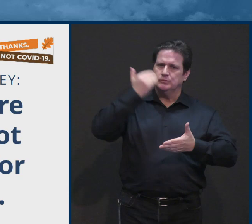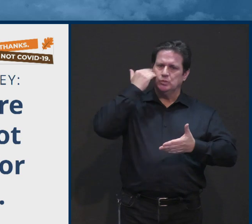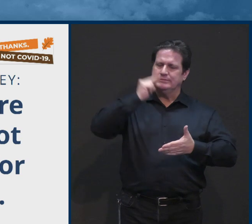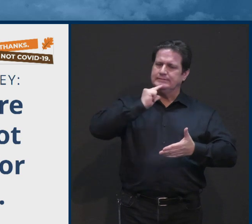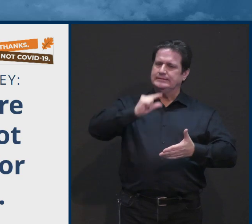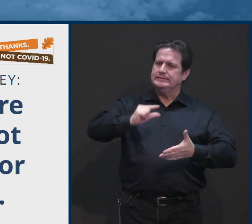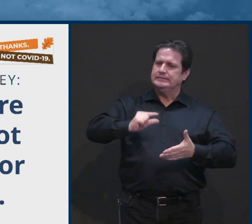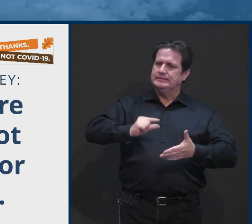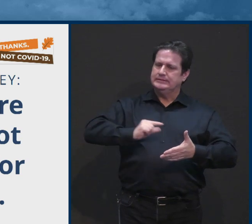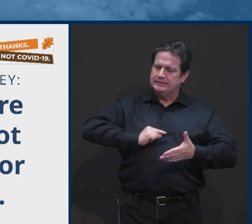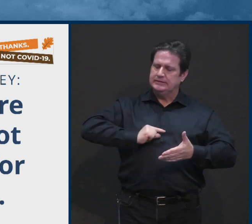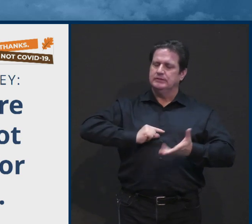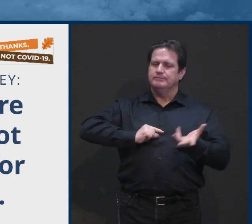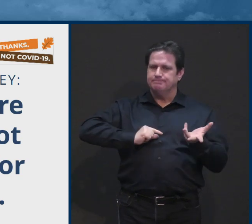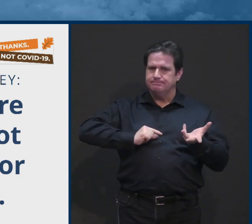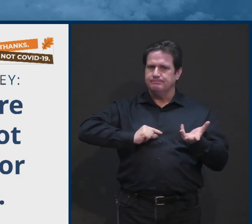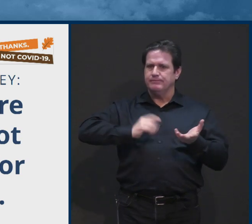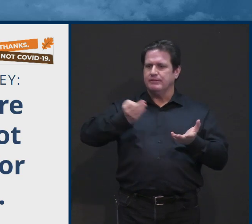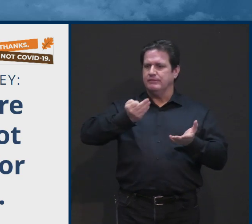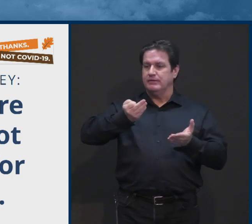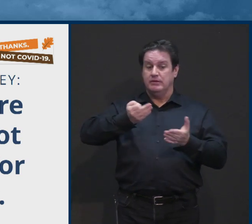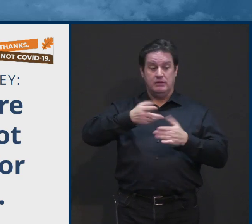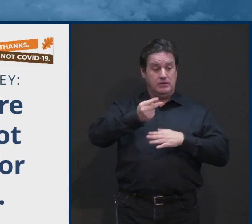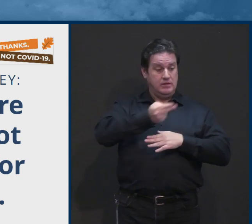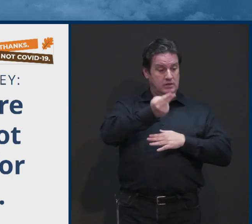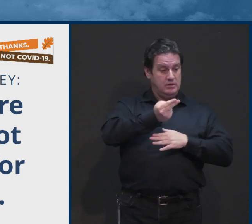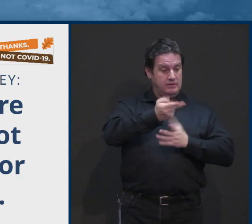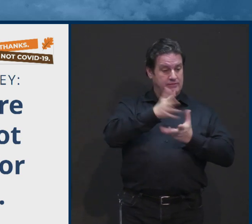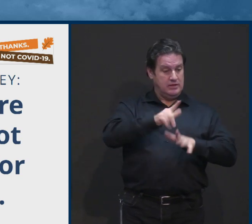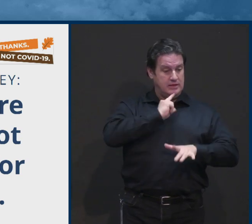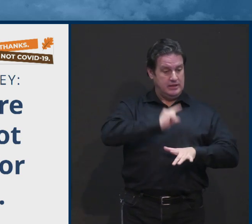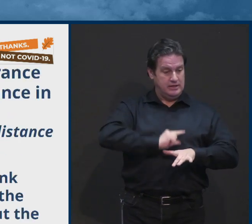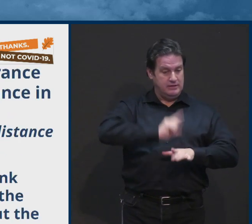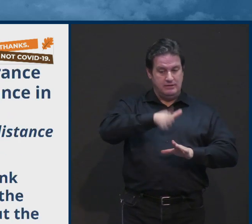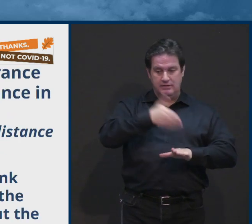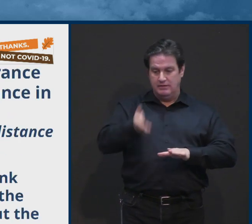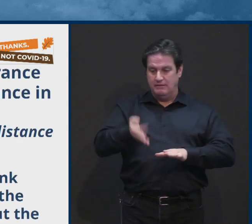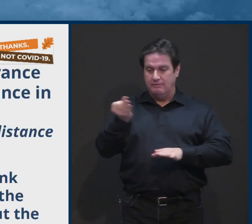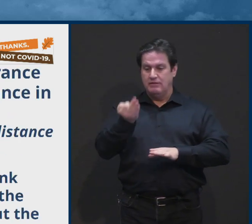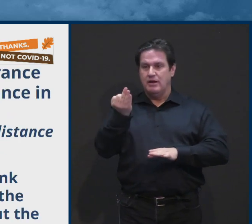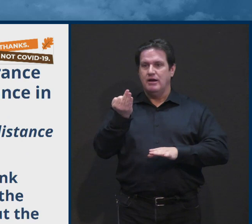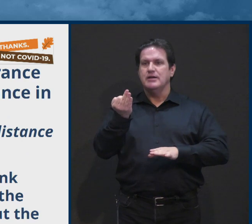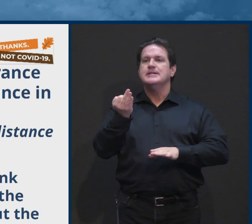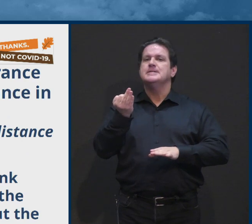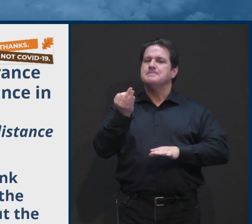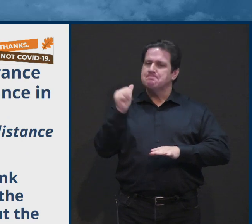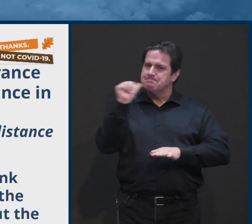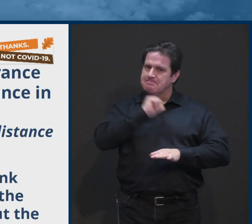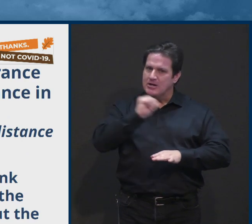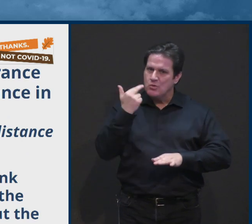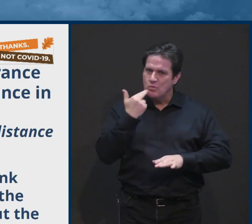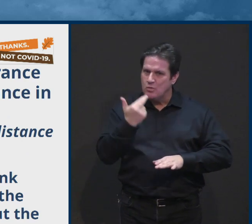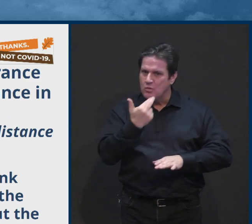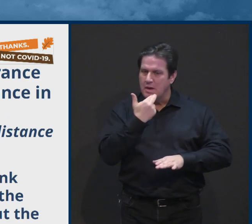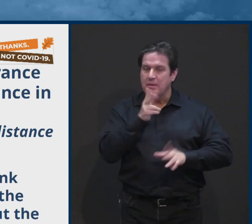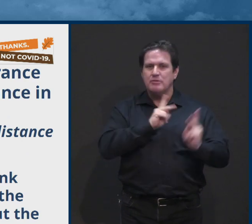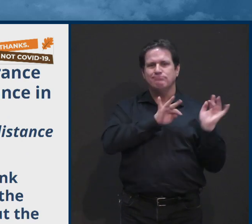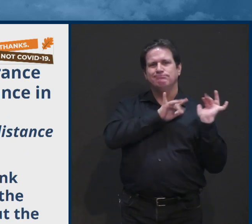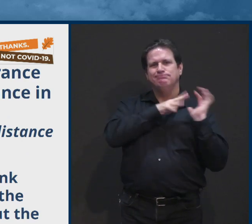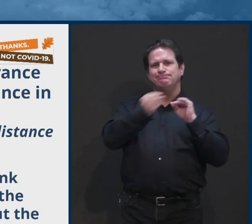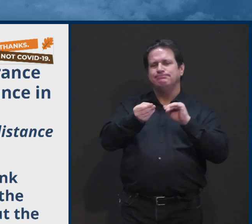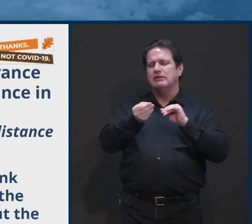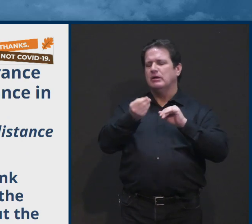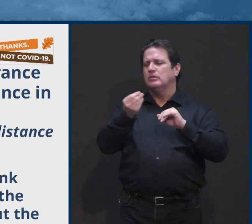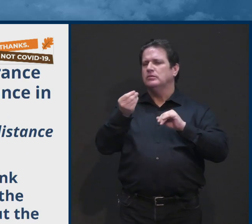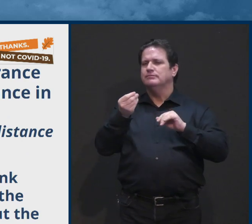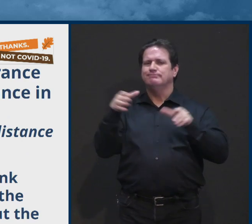Thanksgiving, particularly the Friday after Thanksgiving, tends to be a big day for bars and restaurants for young people in